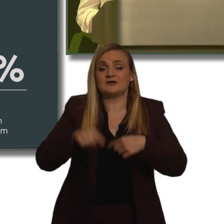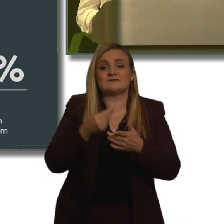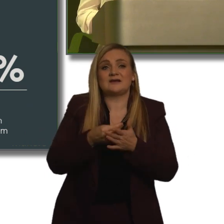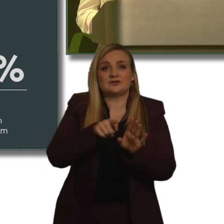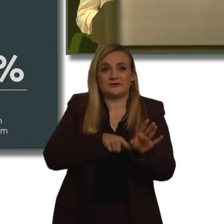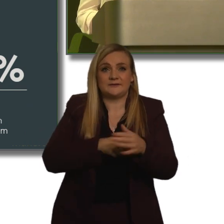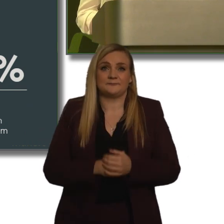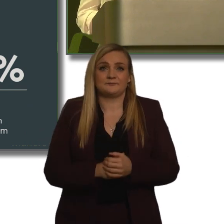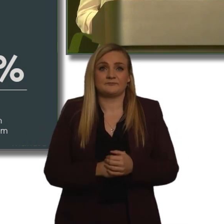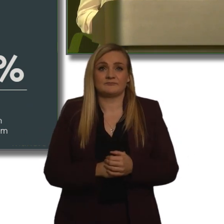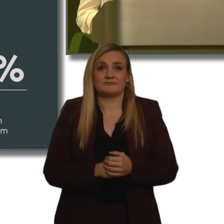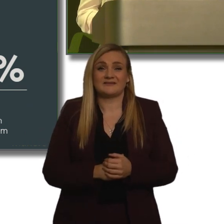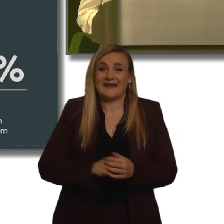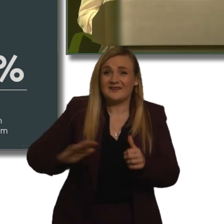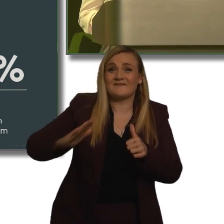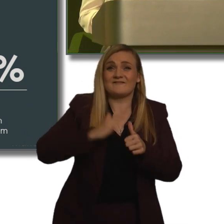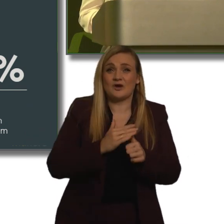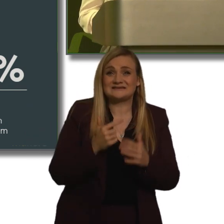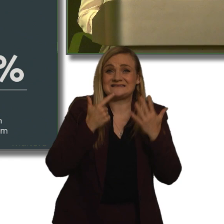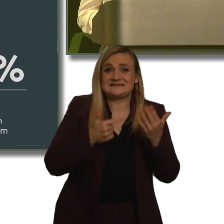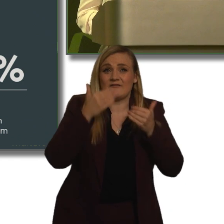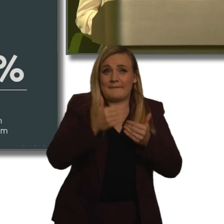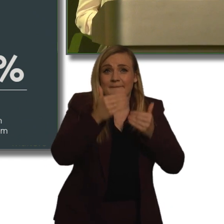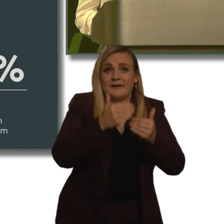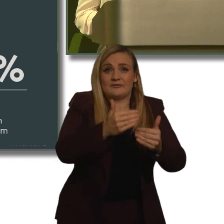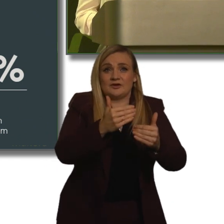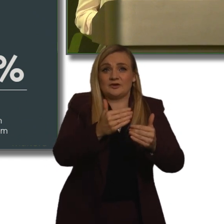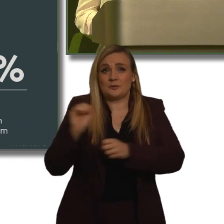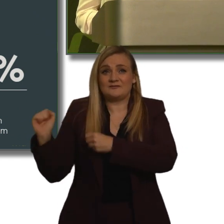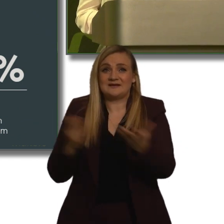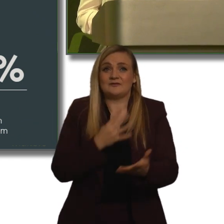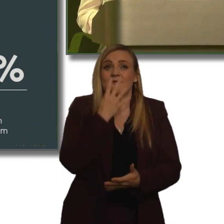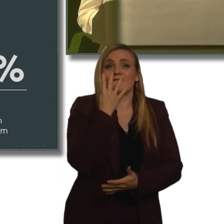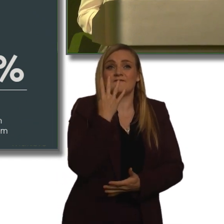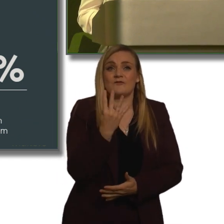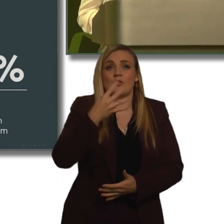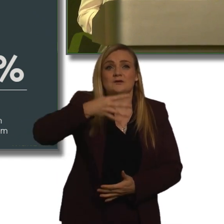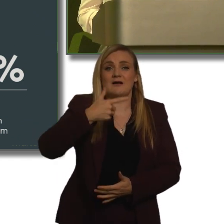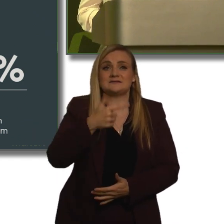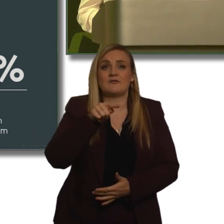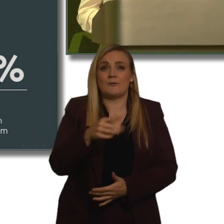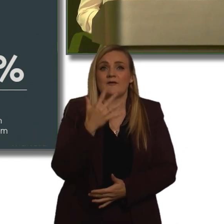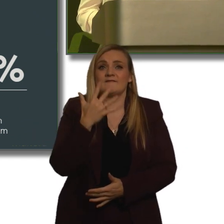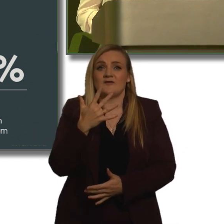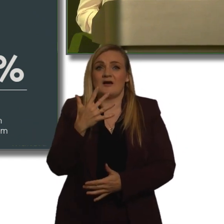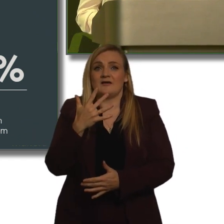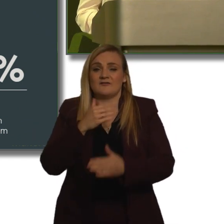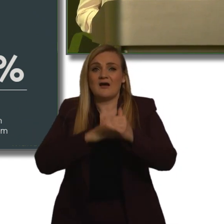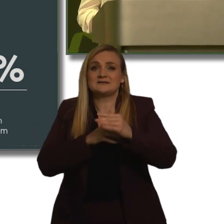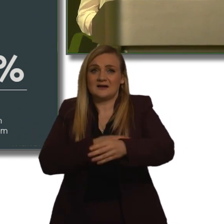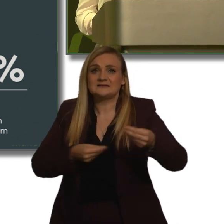delivered 497.5 million of underlying turnover from continuing operations. This compares